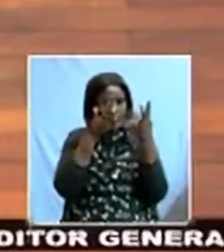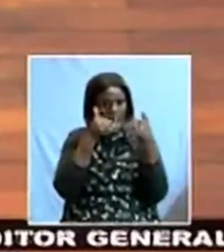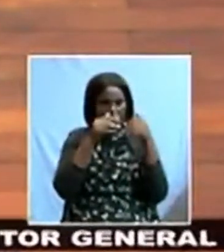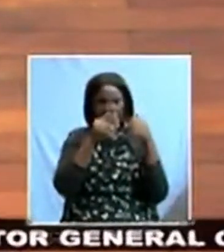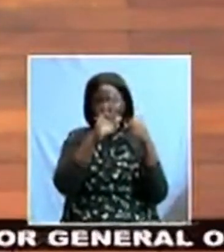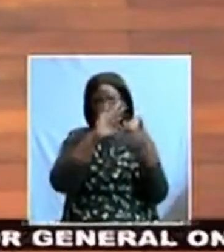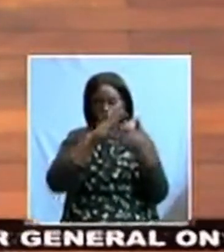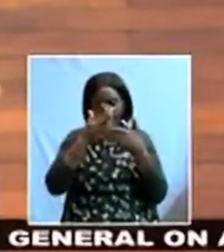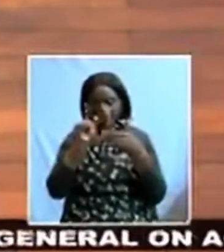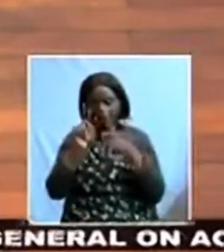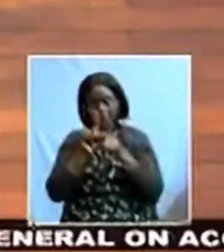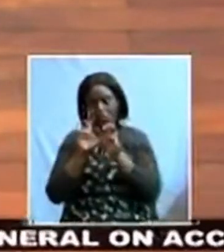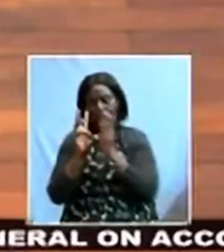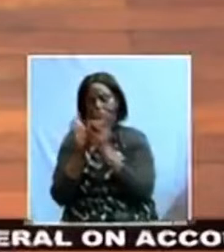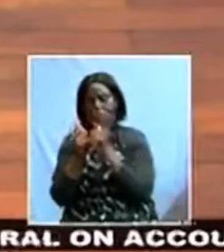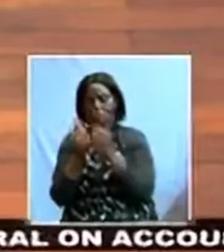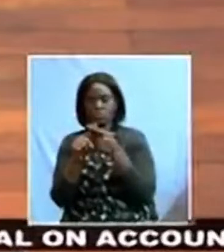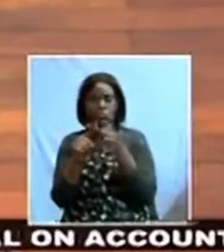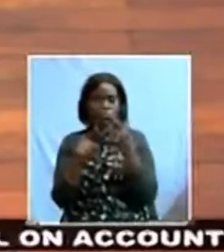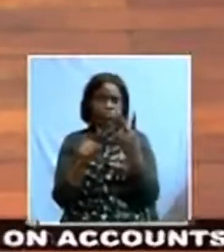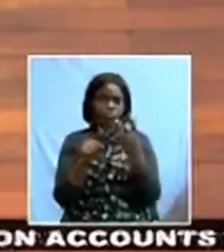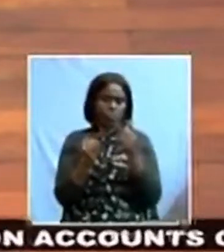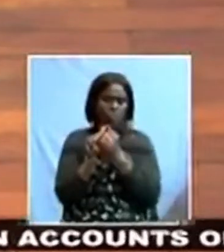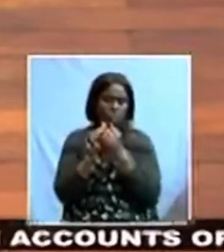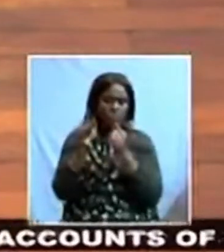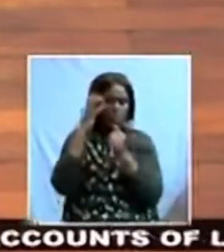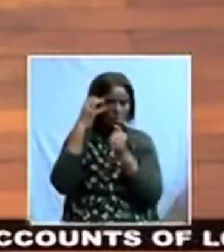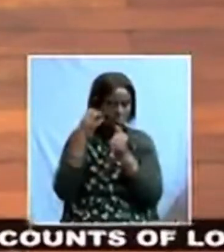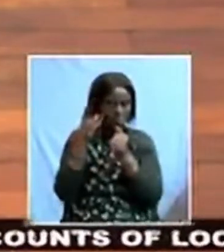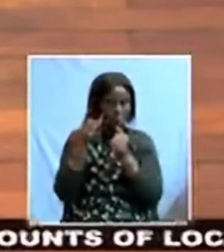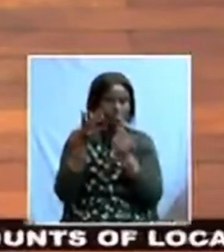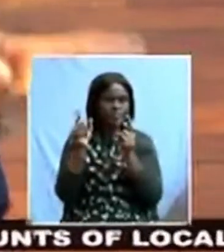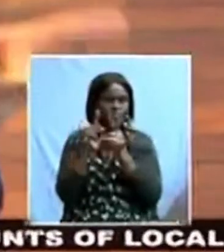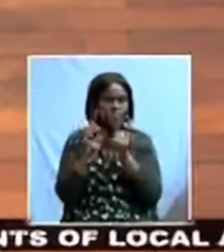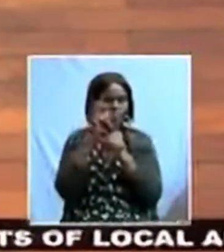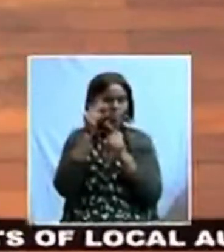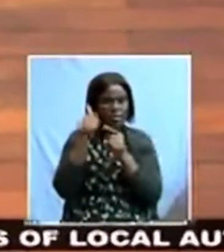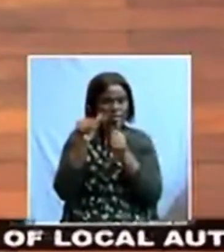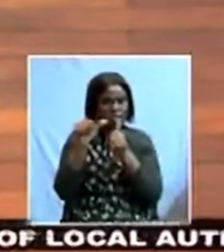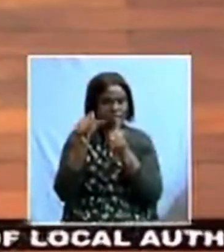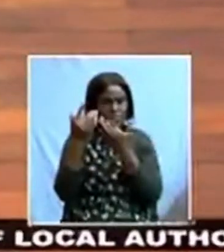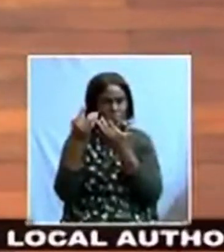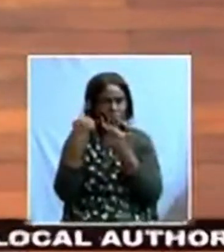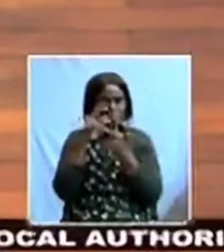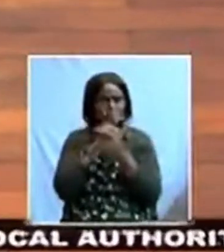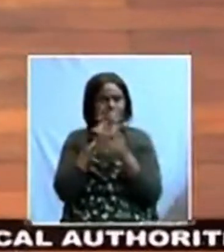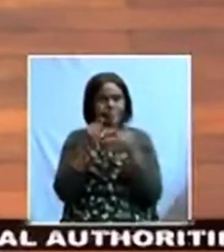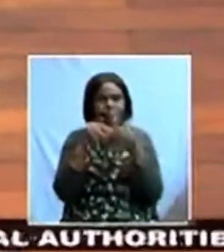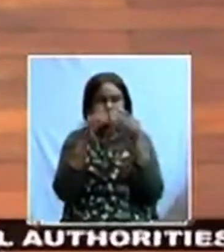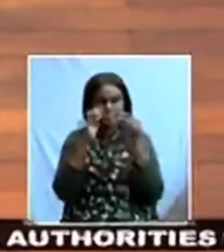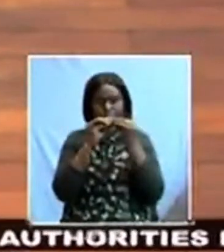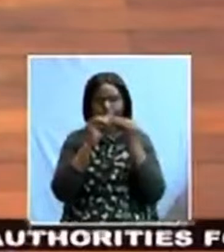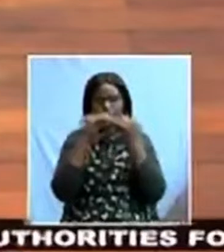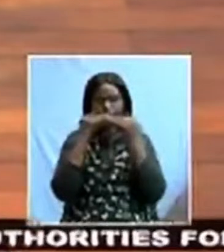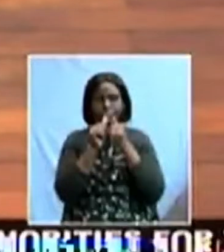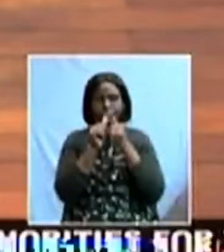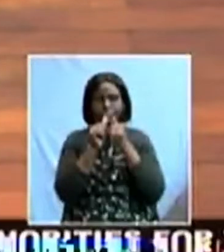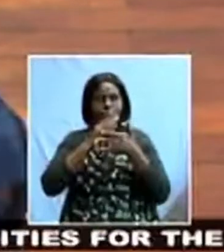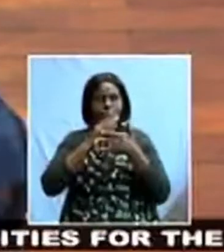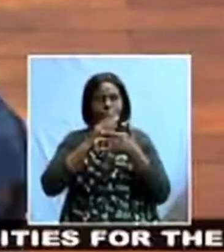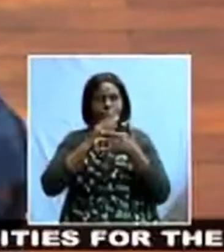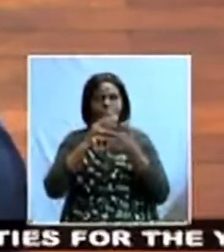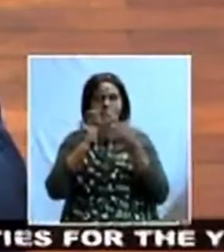one laptop is at the workshop, 2 laptops are with the officers? Yes. Why are they still waiting for the police to give them information about the